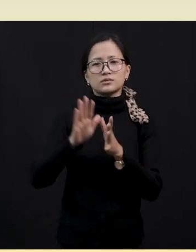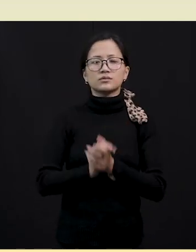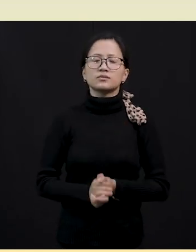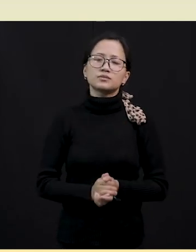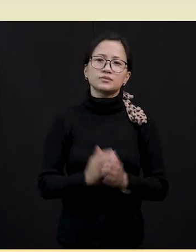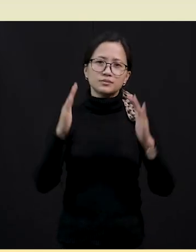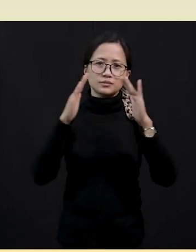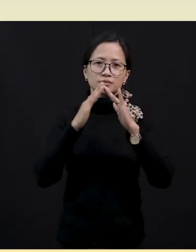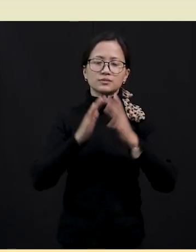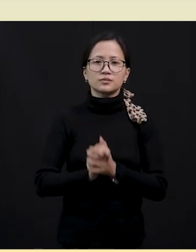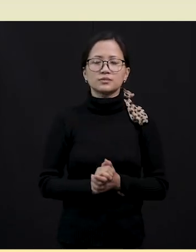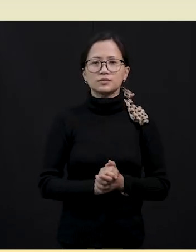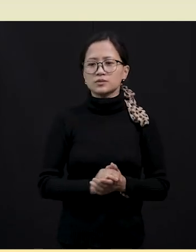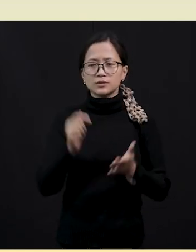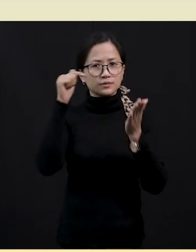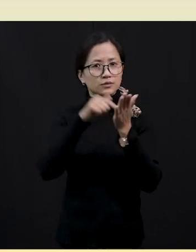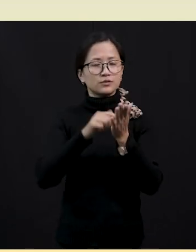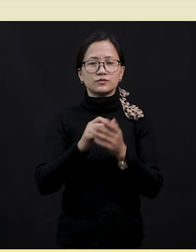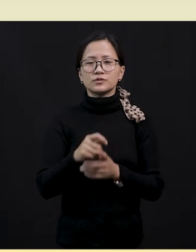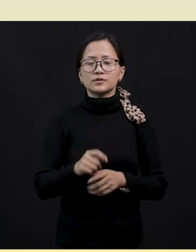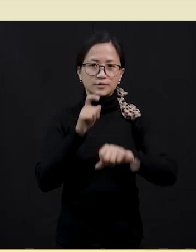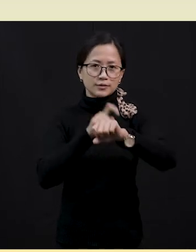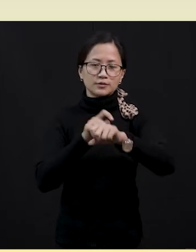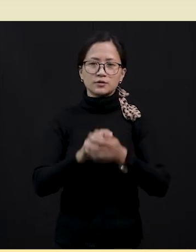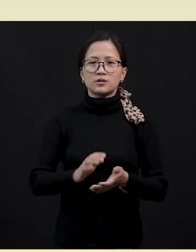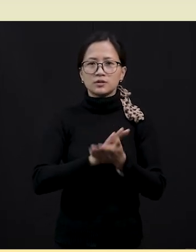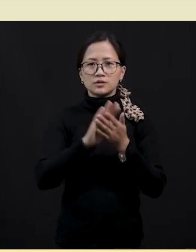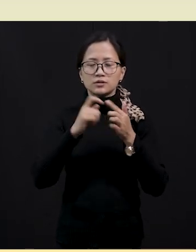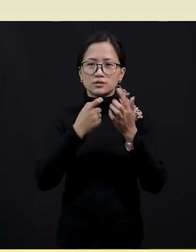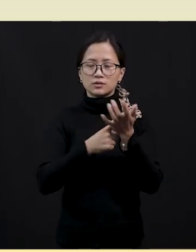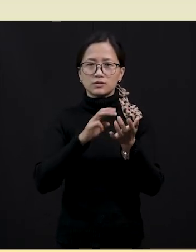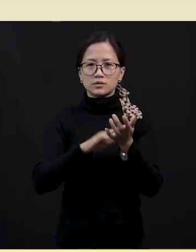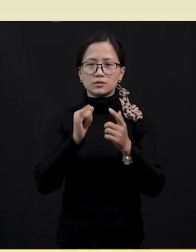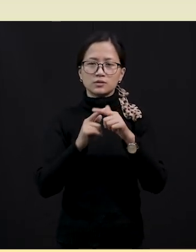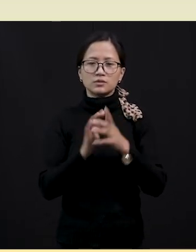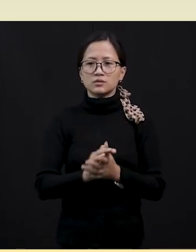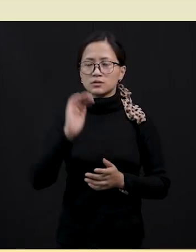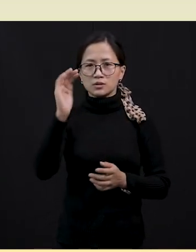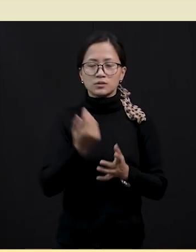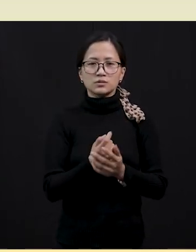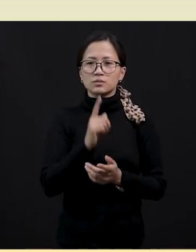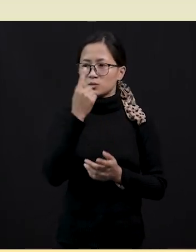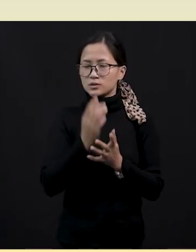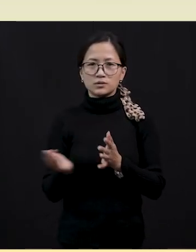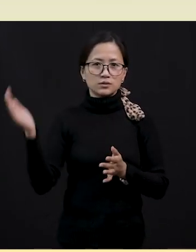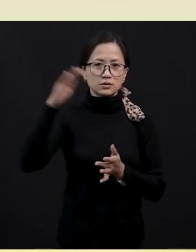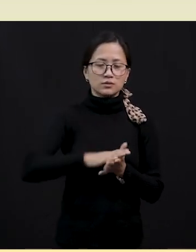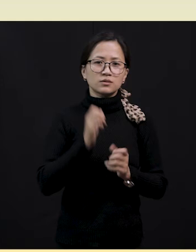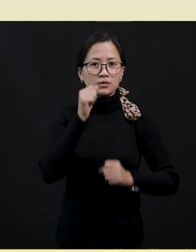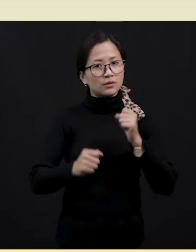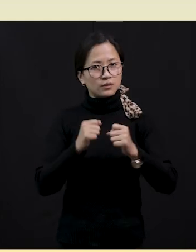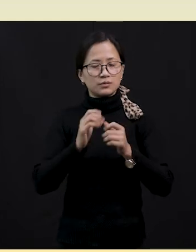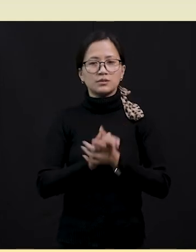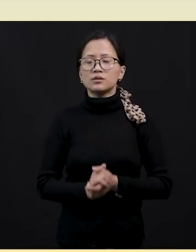go back home. And at that point of time, hermit says, Oh, here, someone is coming, someone comes